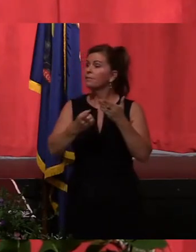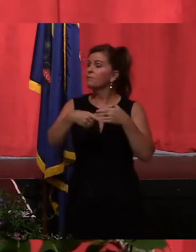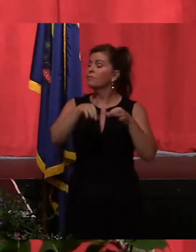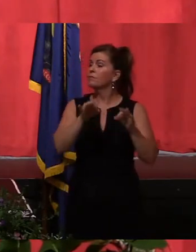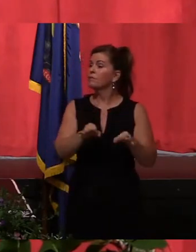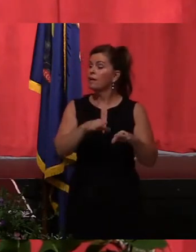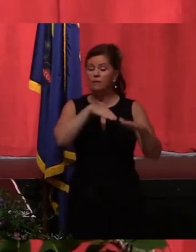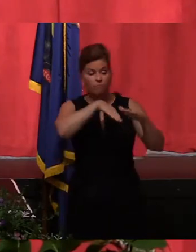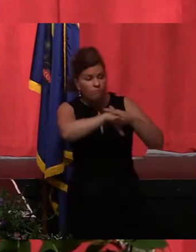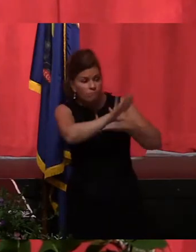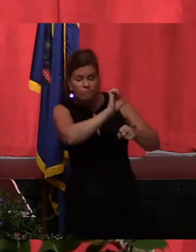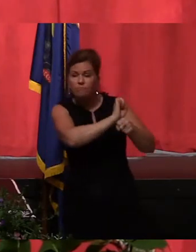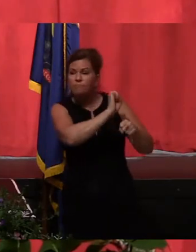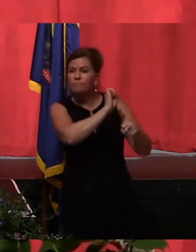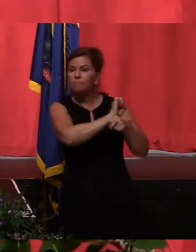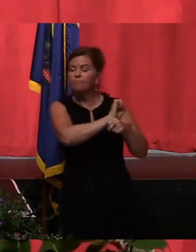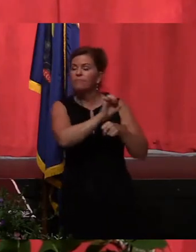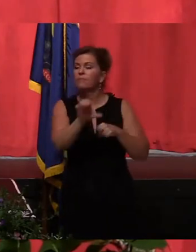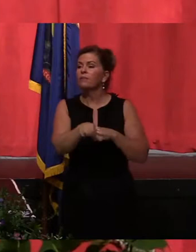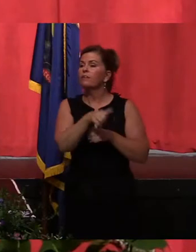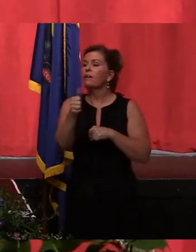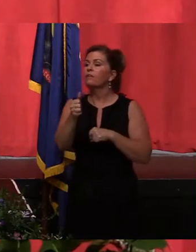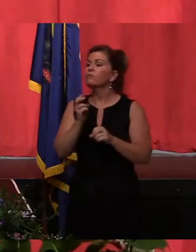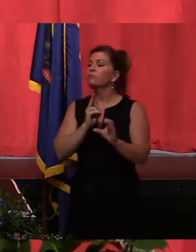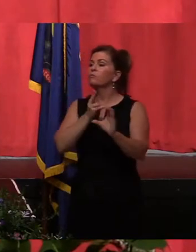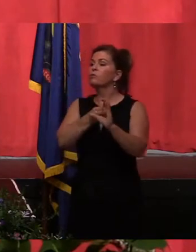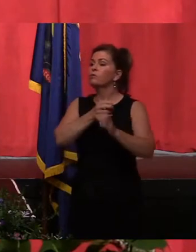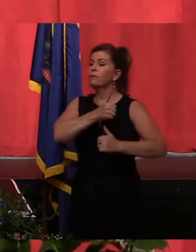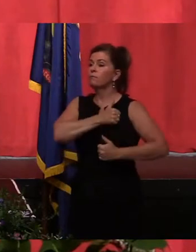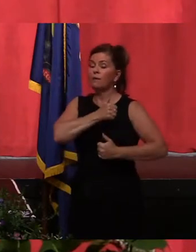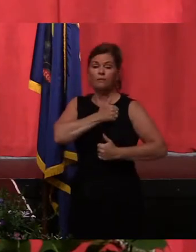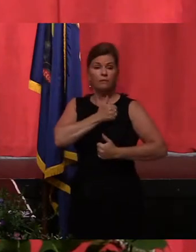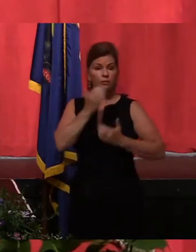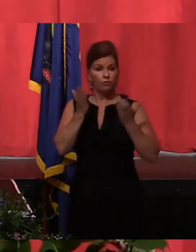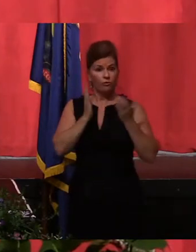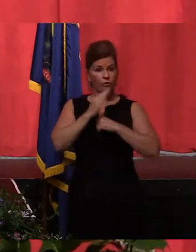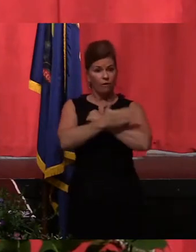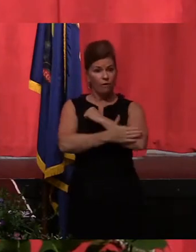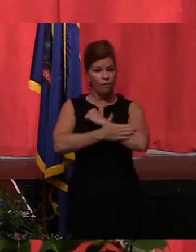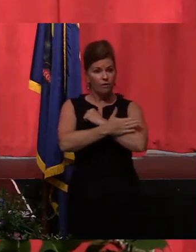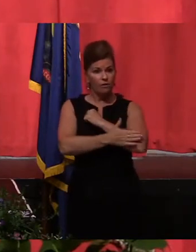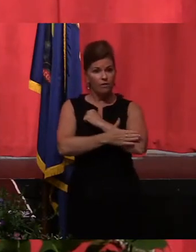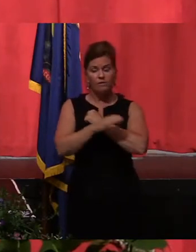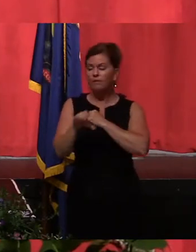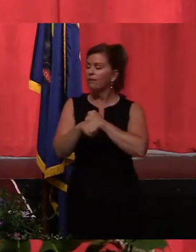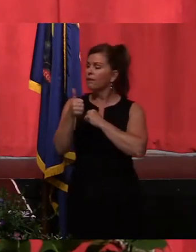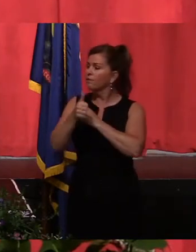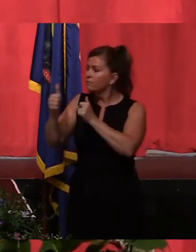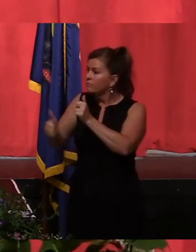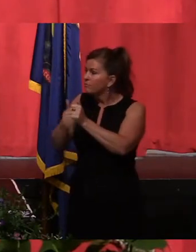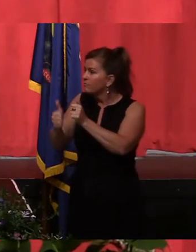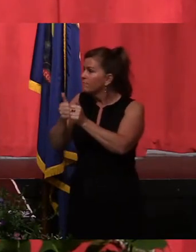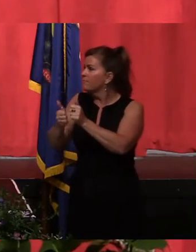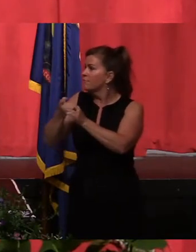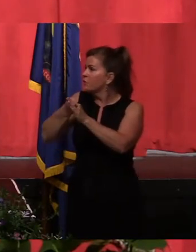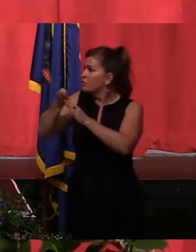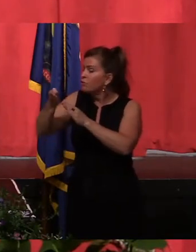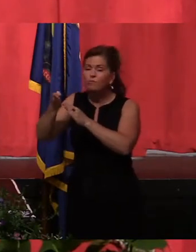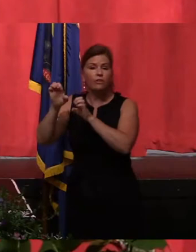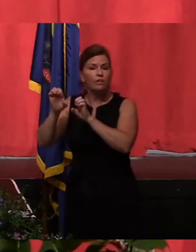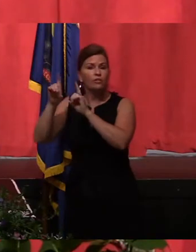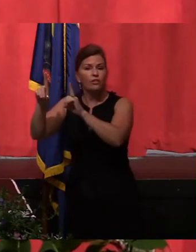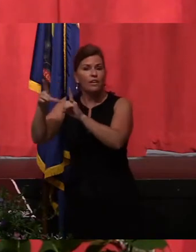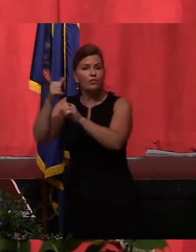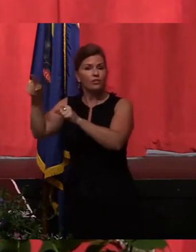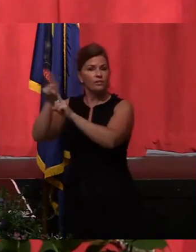the workforce. Others will be joining the military to serve our country. Others will pursue career education and